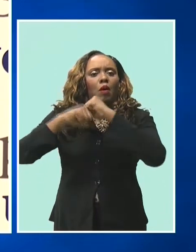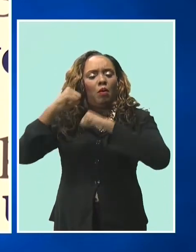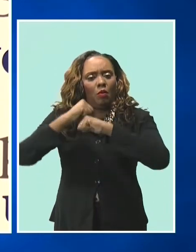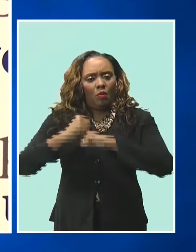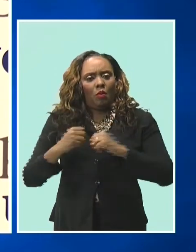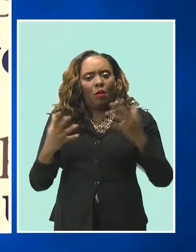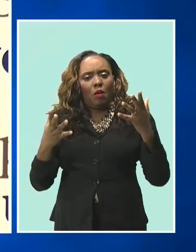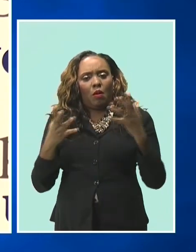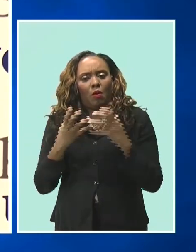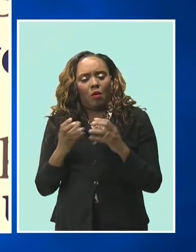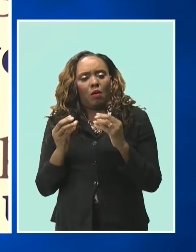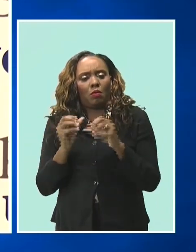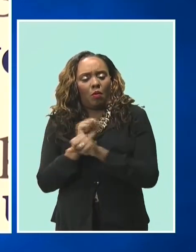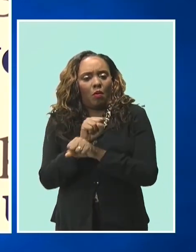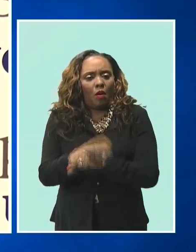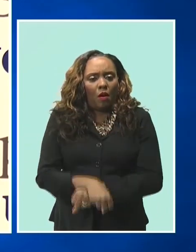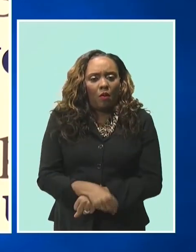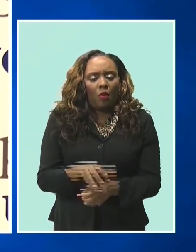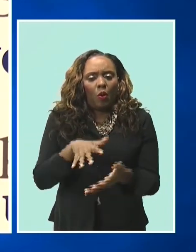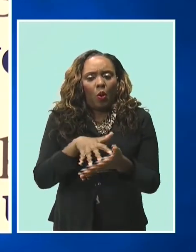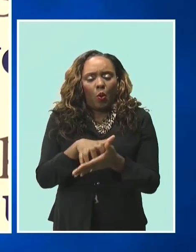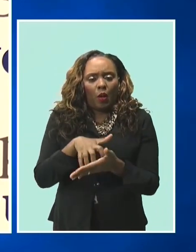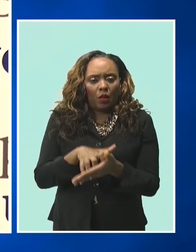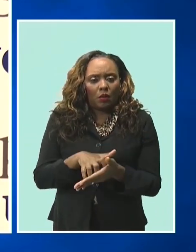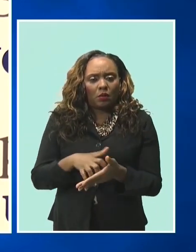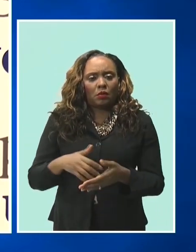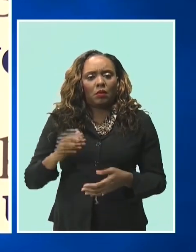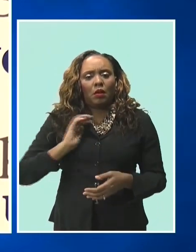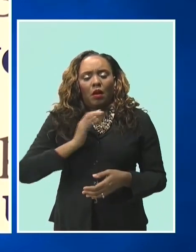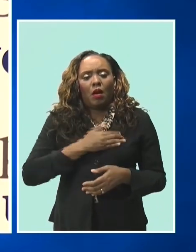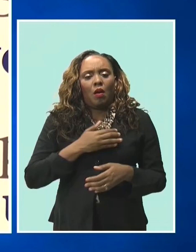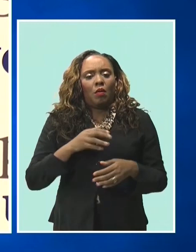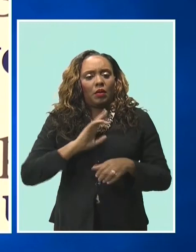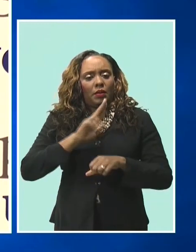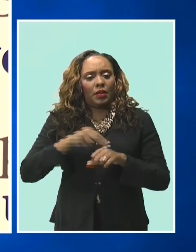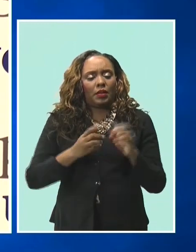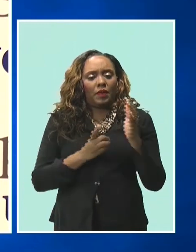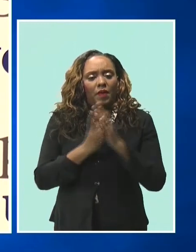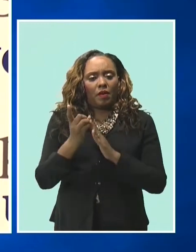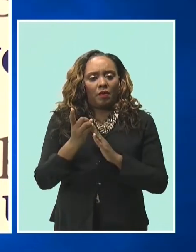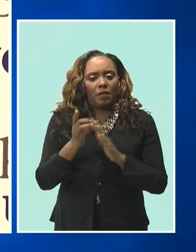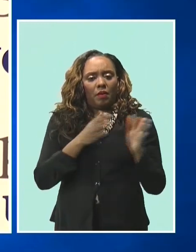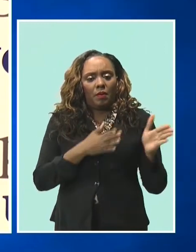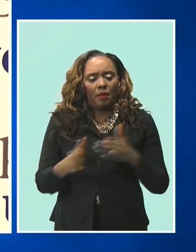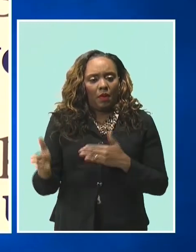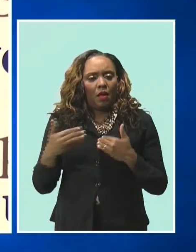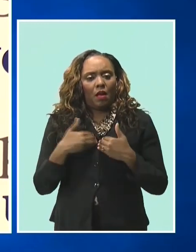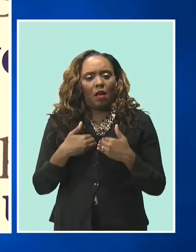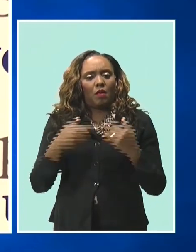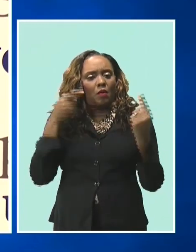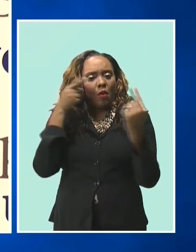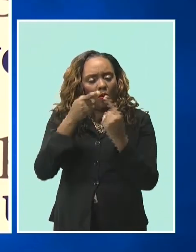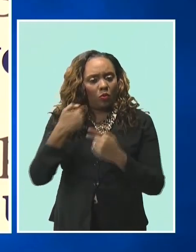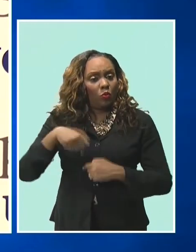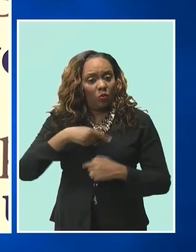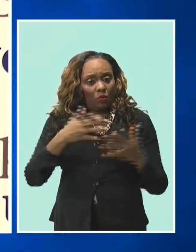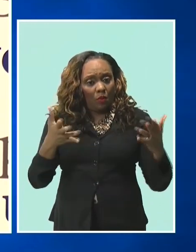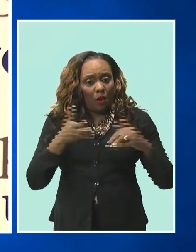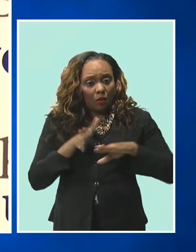that fundamental goal number 2 of our National Development Plan, a Jamaican